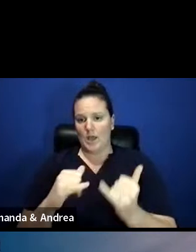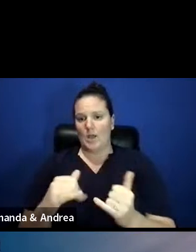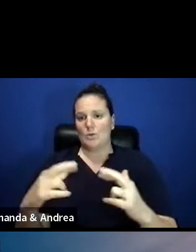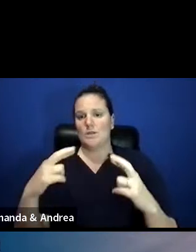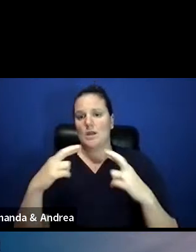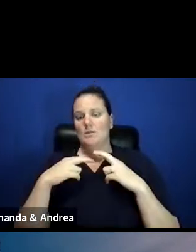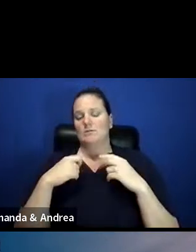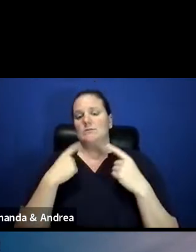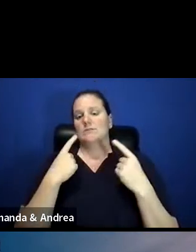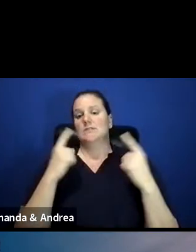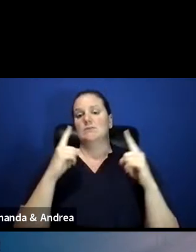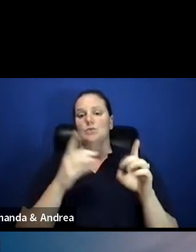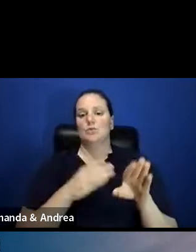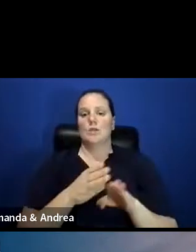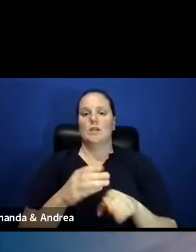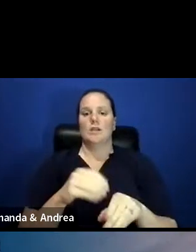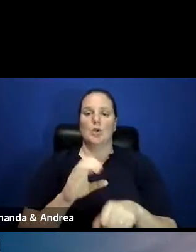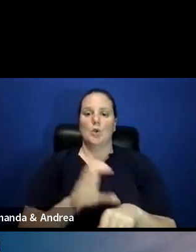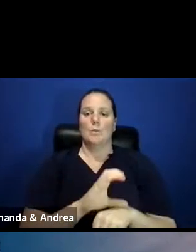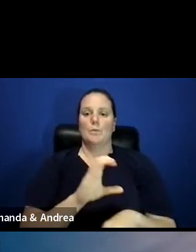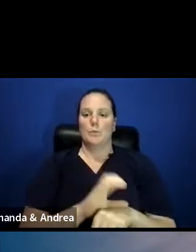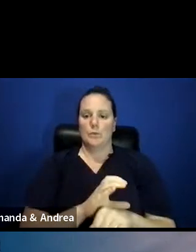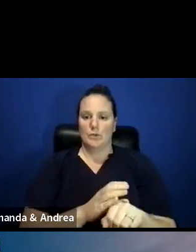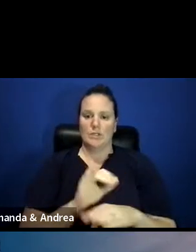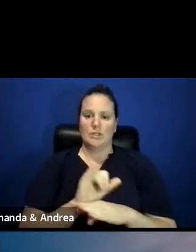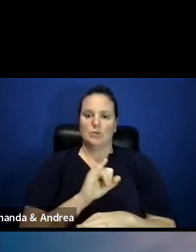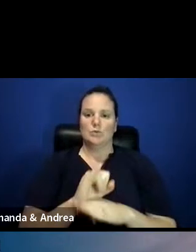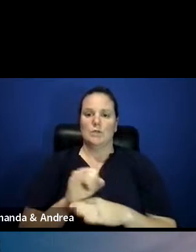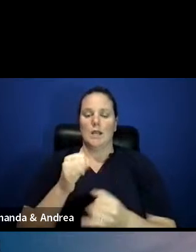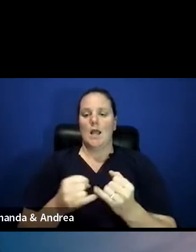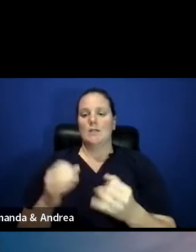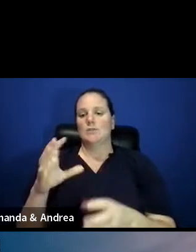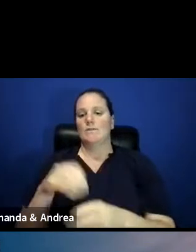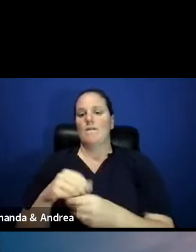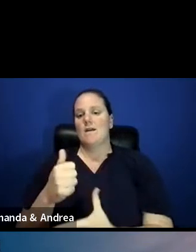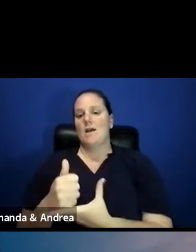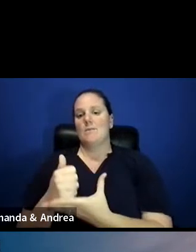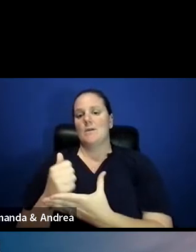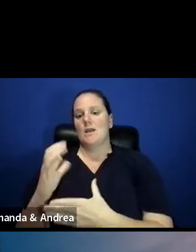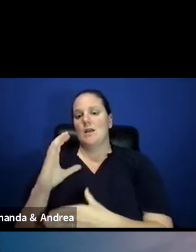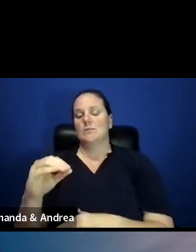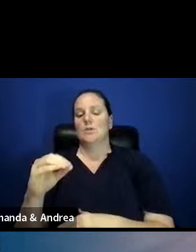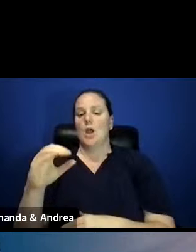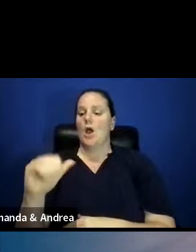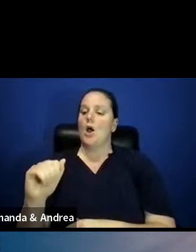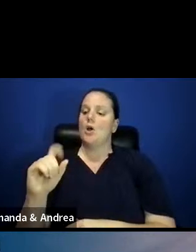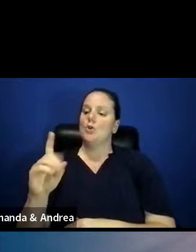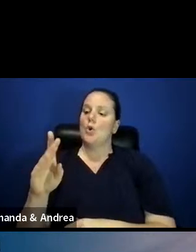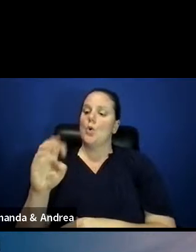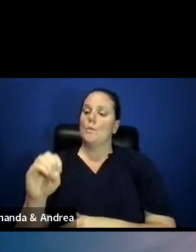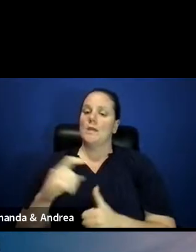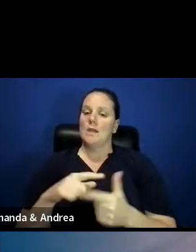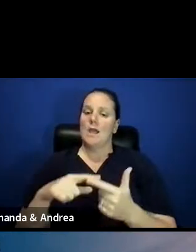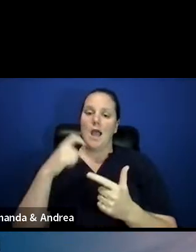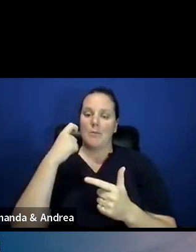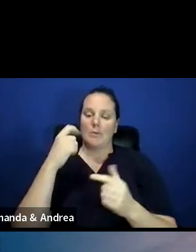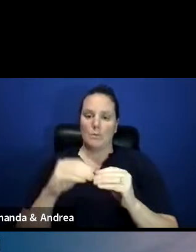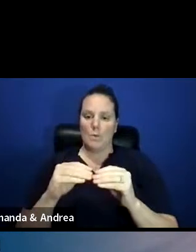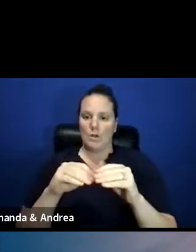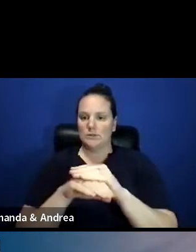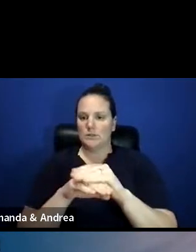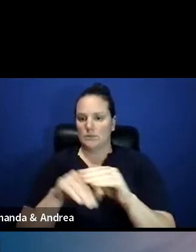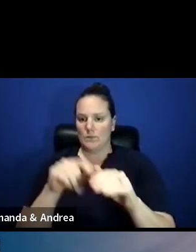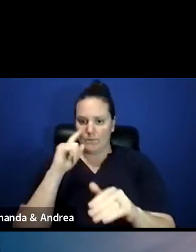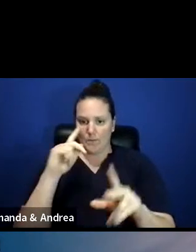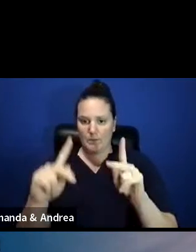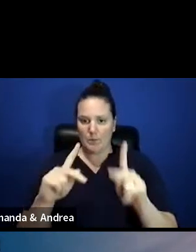highly successful career in the computer industry, the last part of which involved helping companies like Adobe and Apple make their products more accessible for people